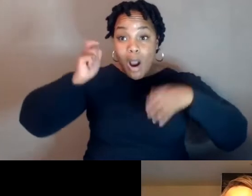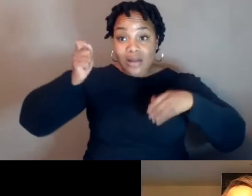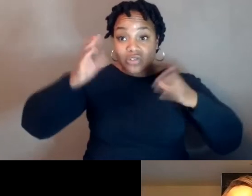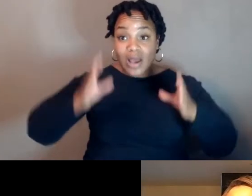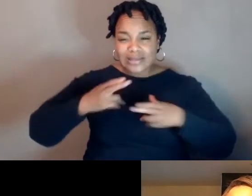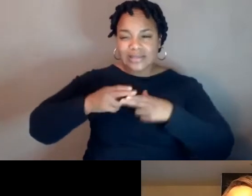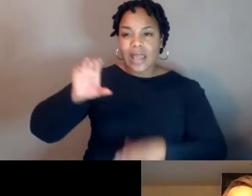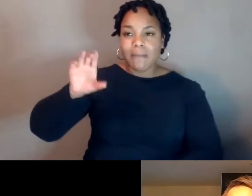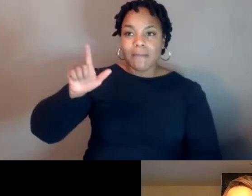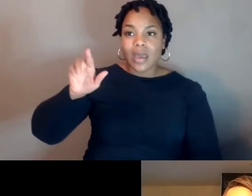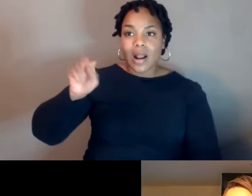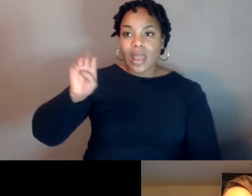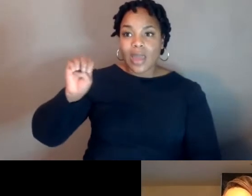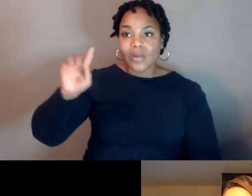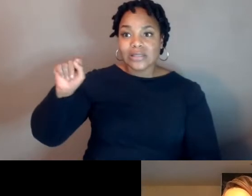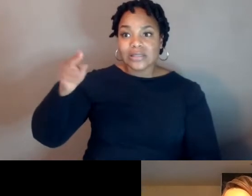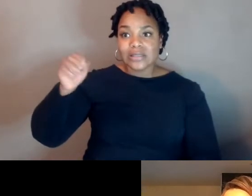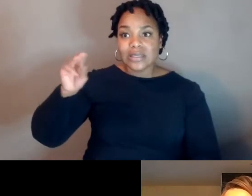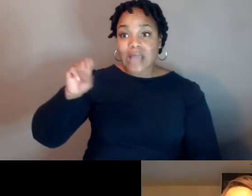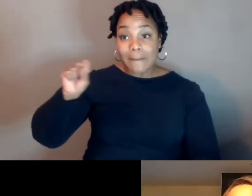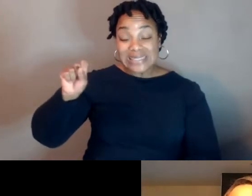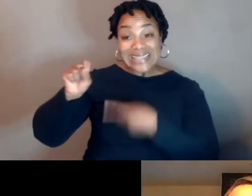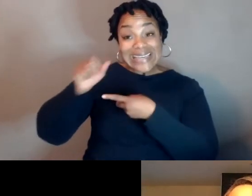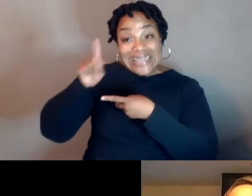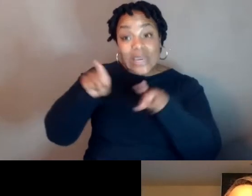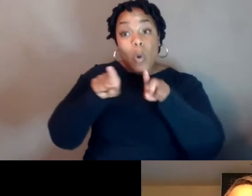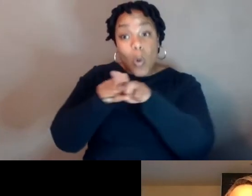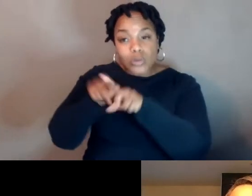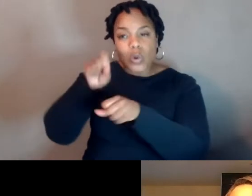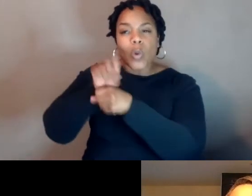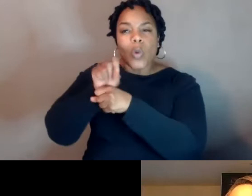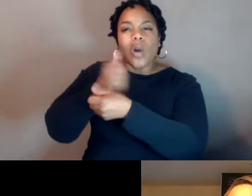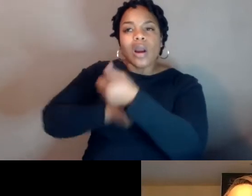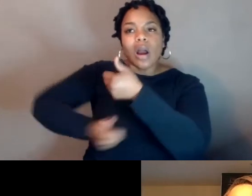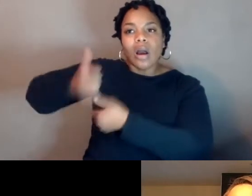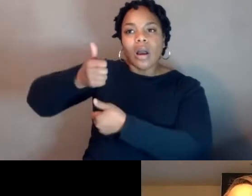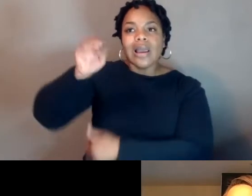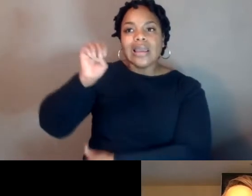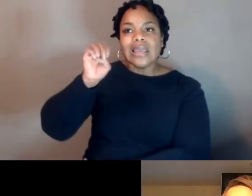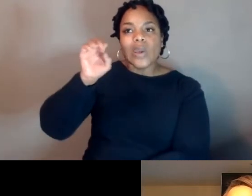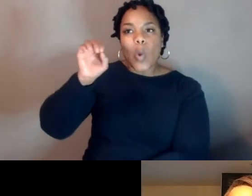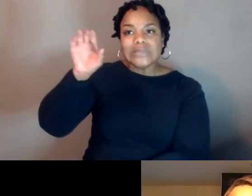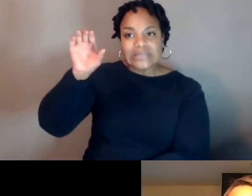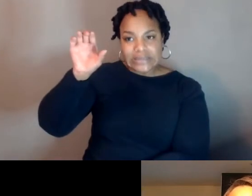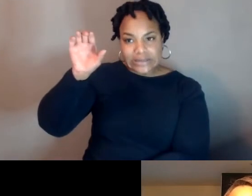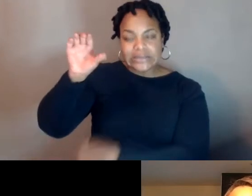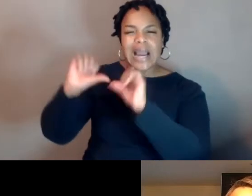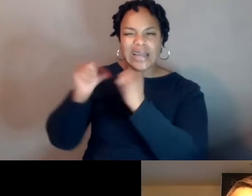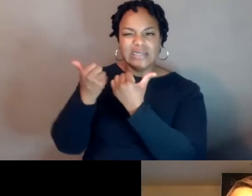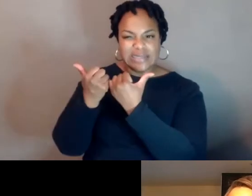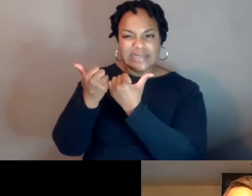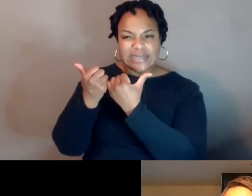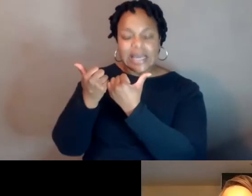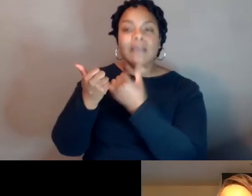Thomas was head of EEOC, and he held many workshops